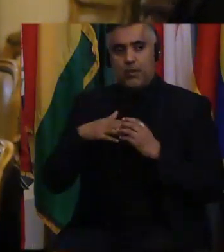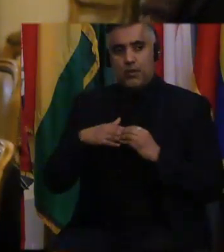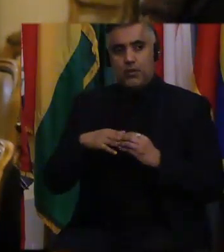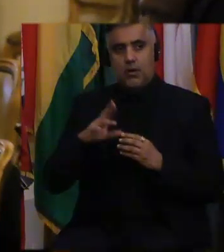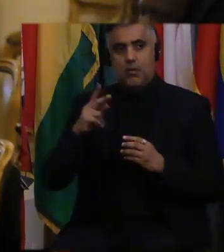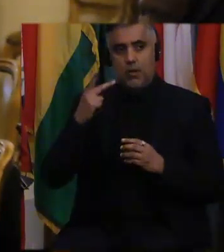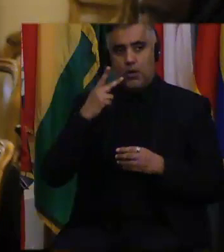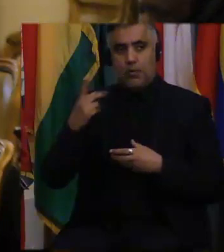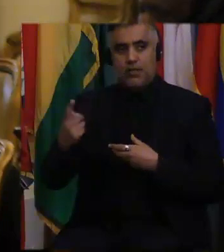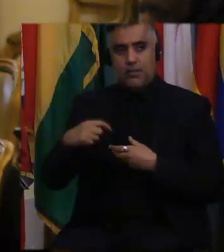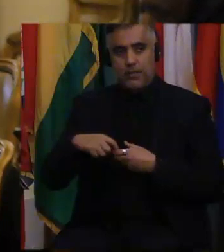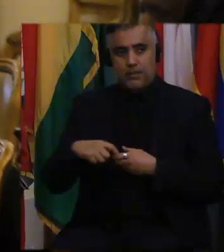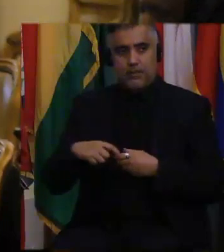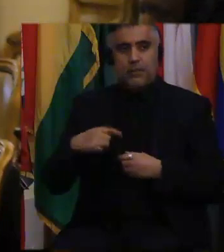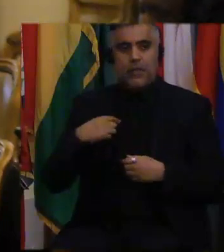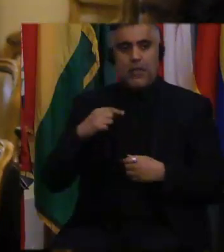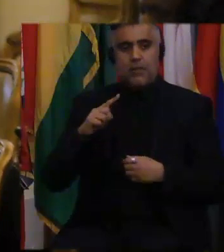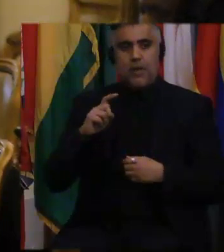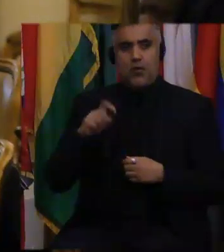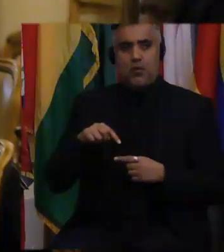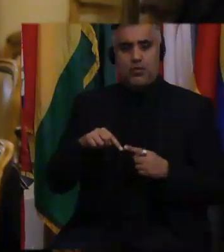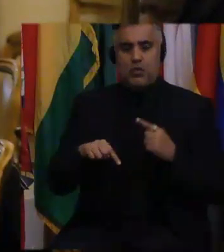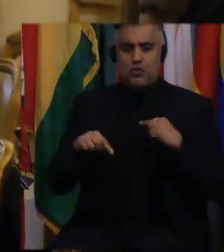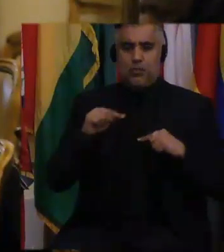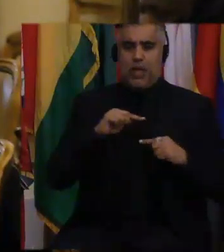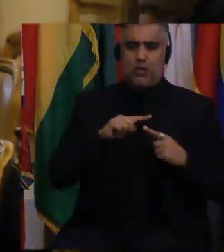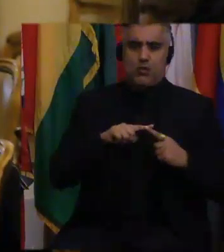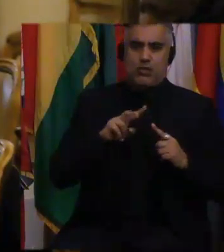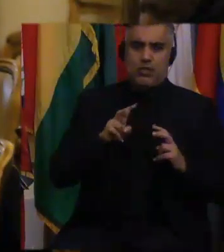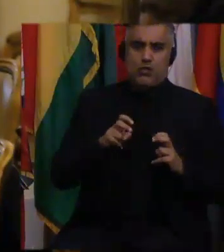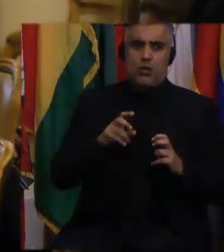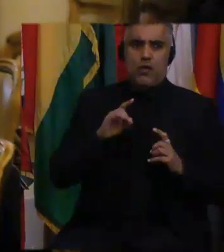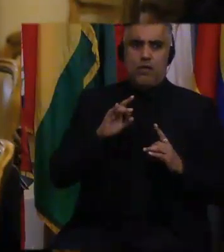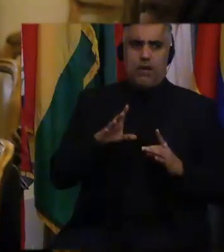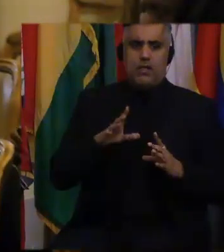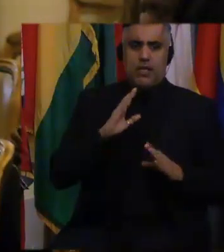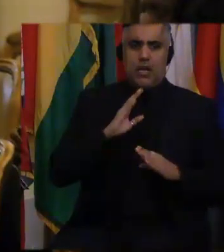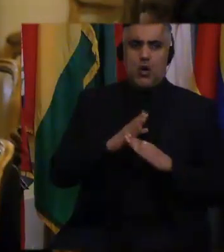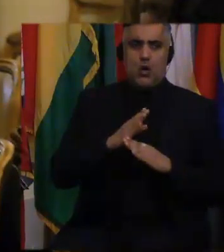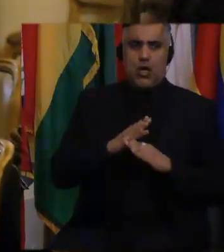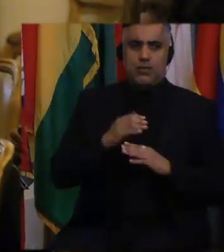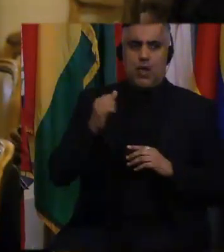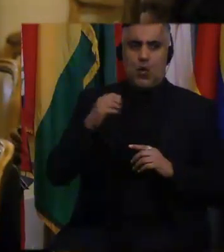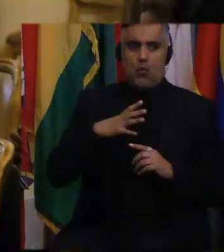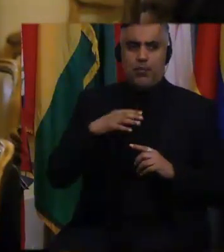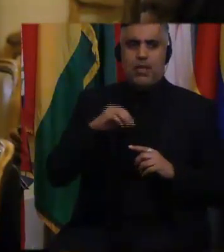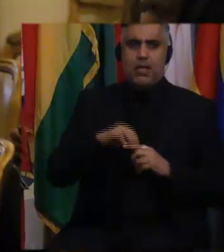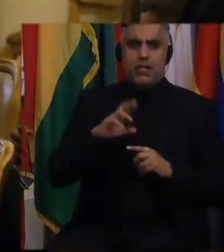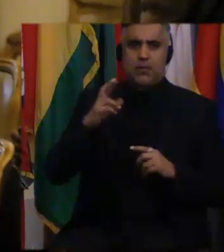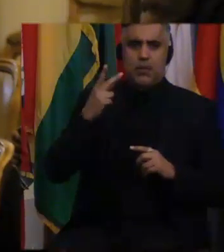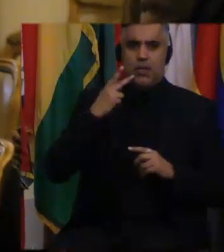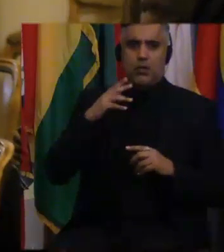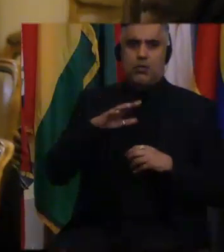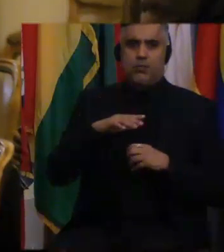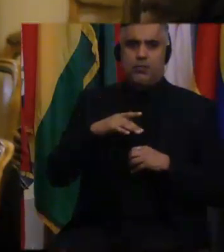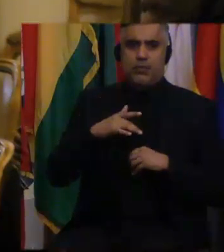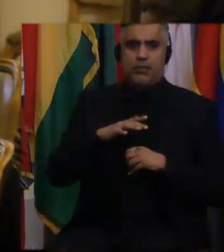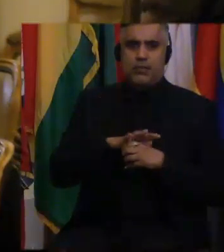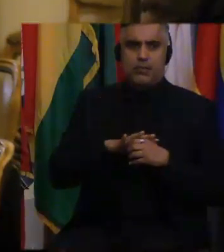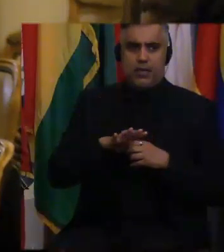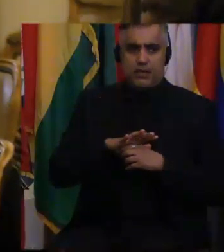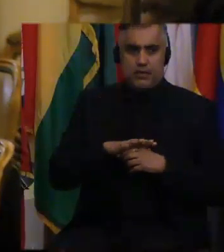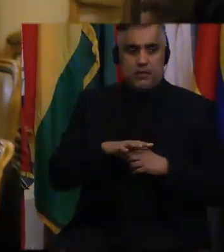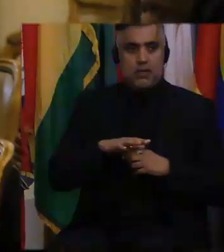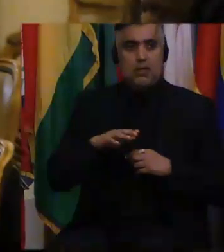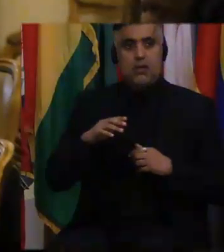political participation. And my question goes back to this issue of violence and harassment of women in the political space.